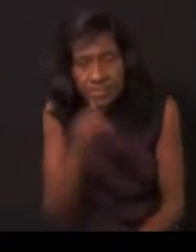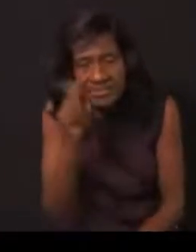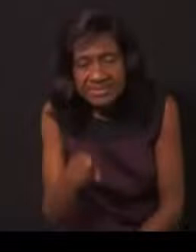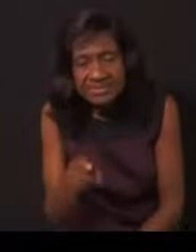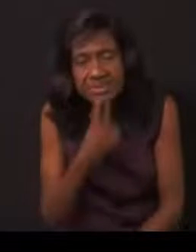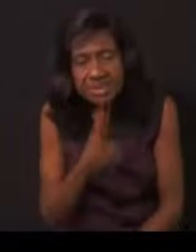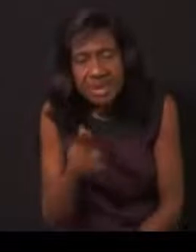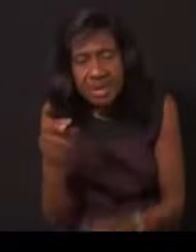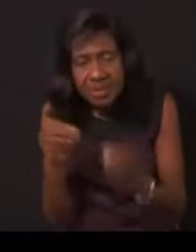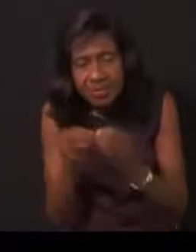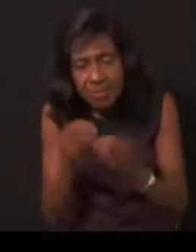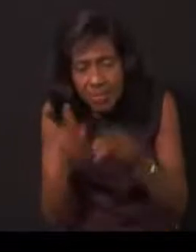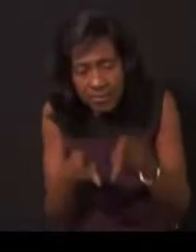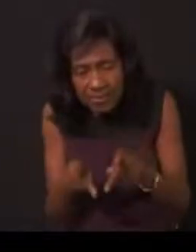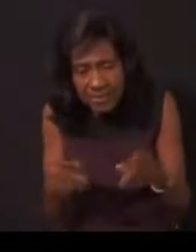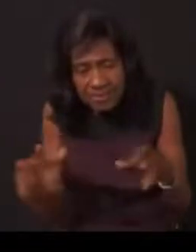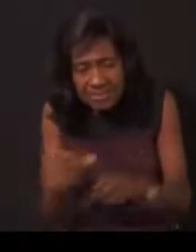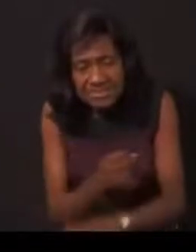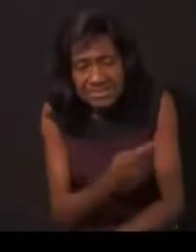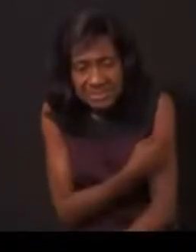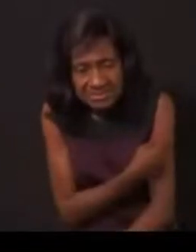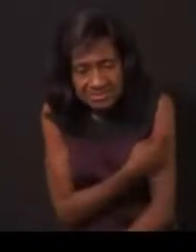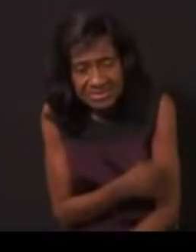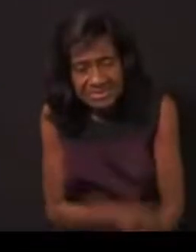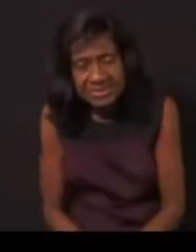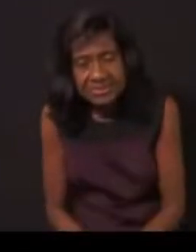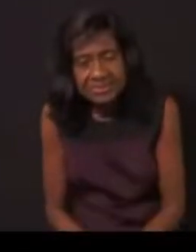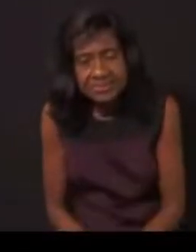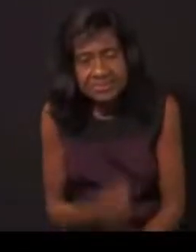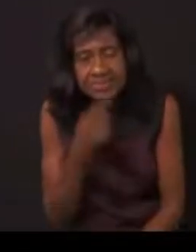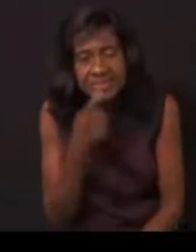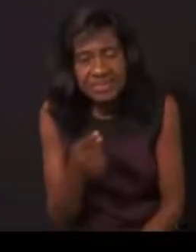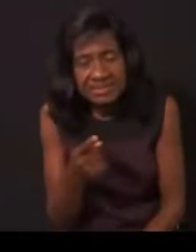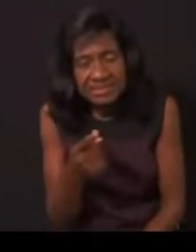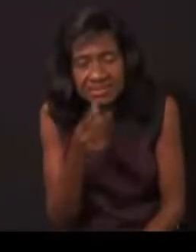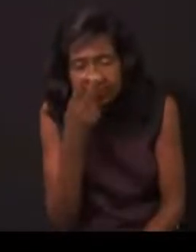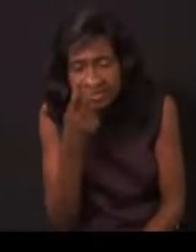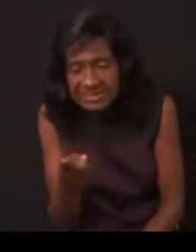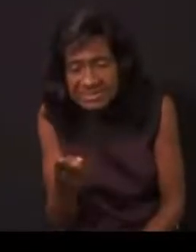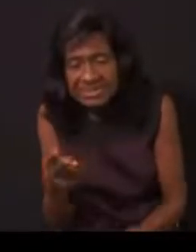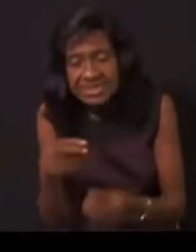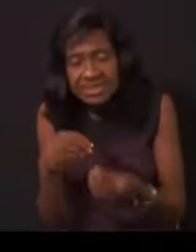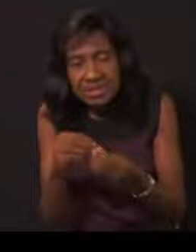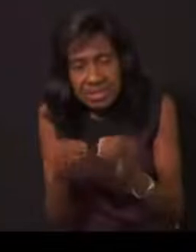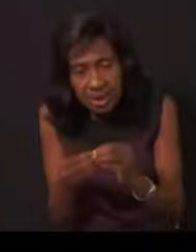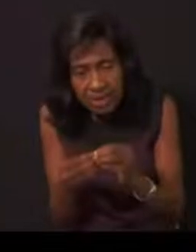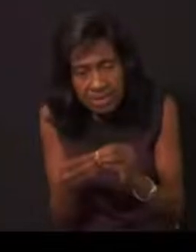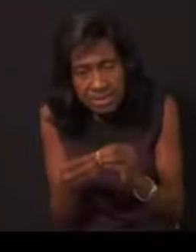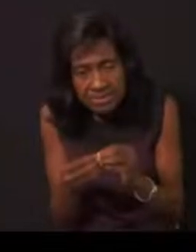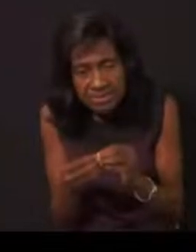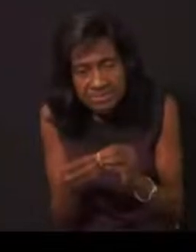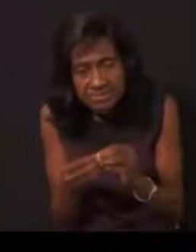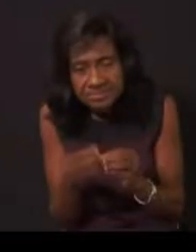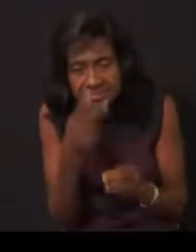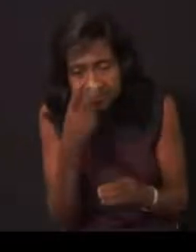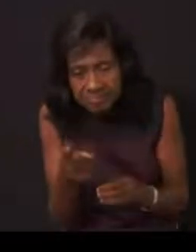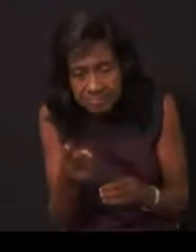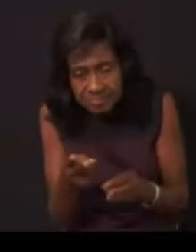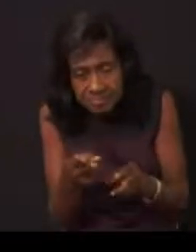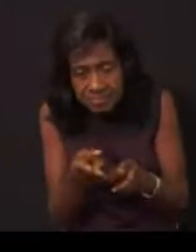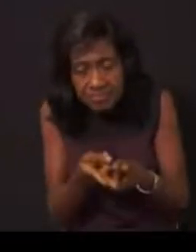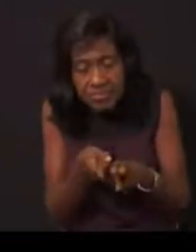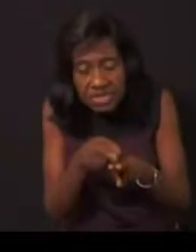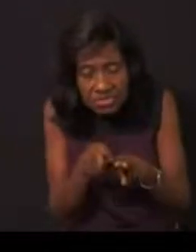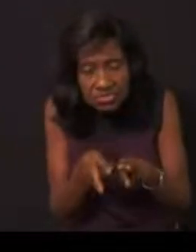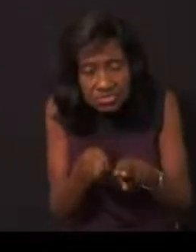vaccine because of the efforts? Based on the stats that I've been reliably informed, we've made publicly daily, we have seen an increase.